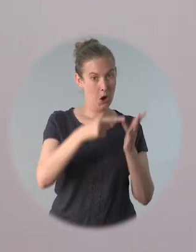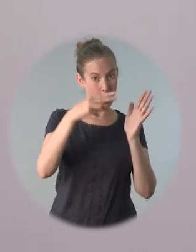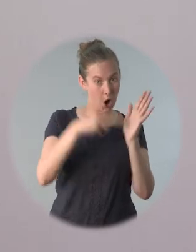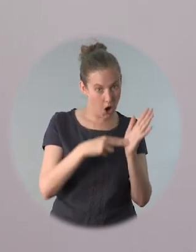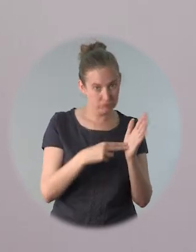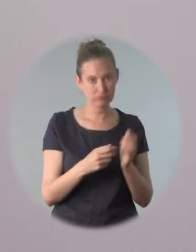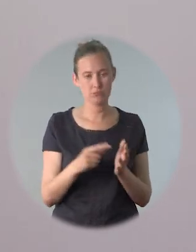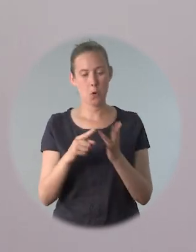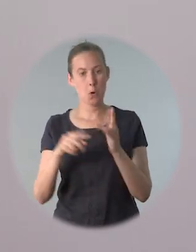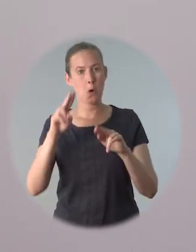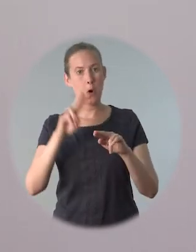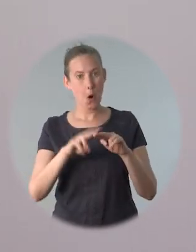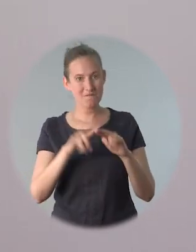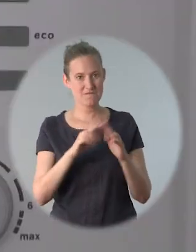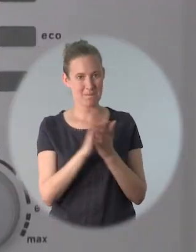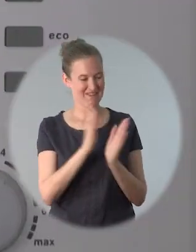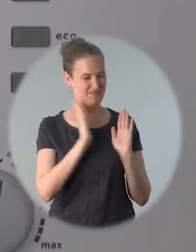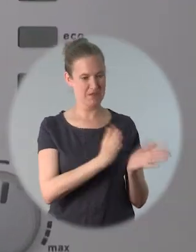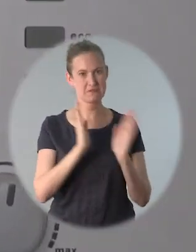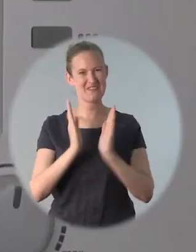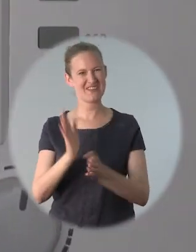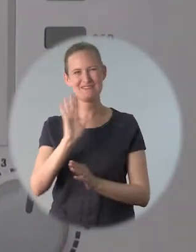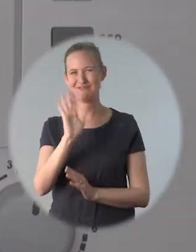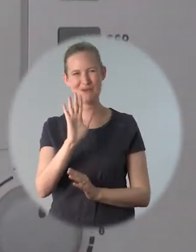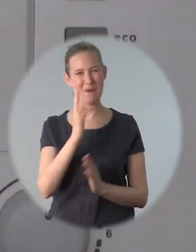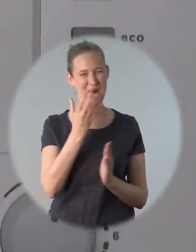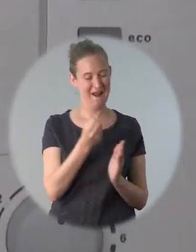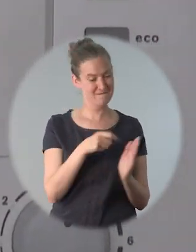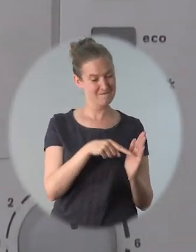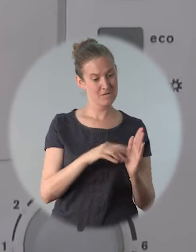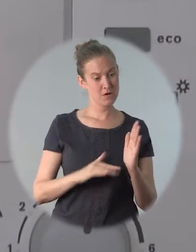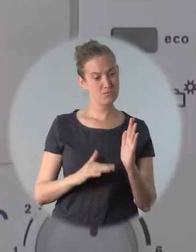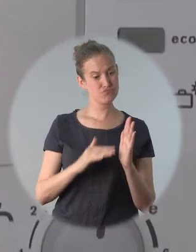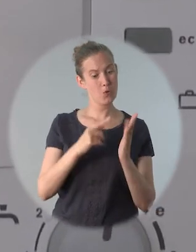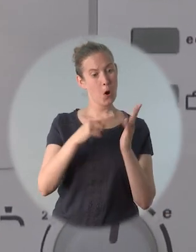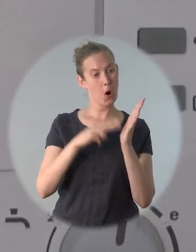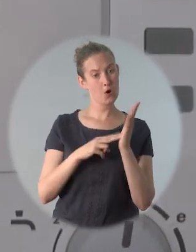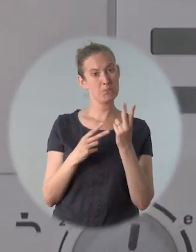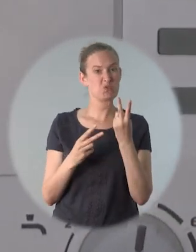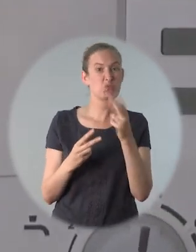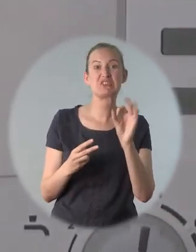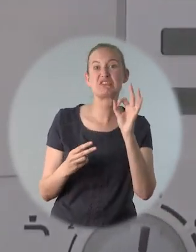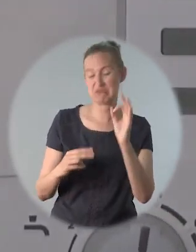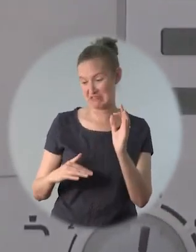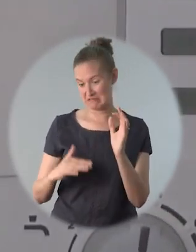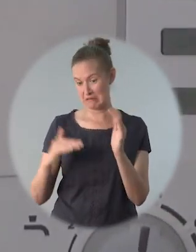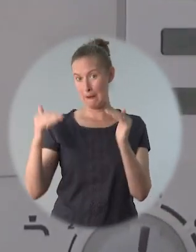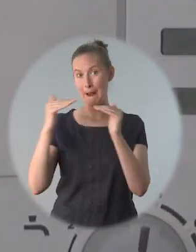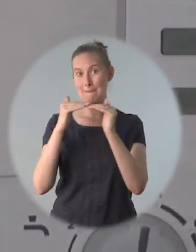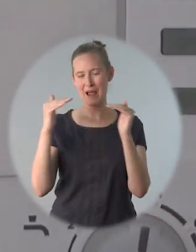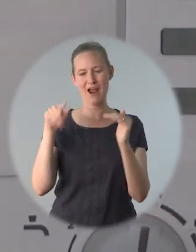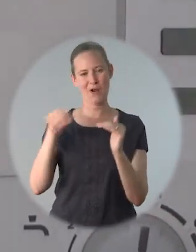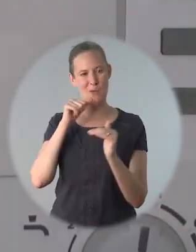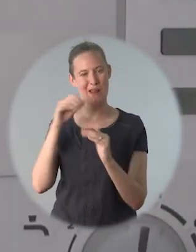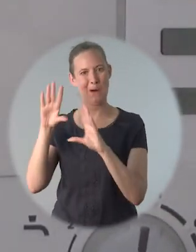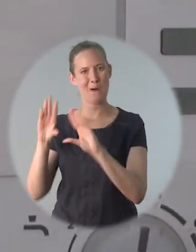on and during that time the boiler is off. So at some point during a heating period the heating will go off because